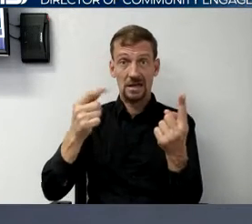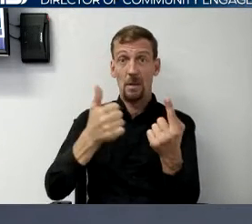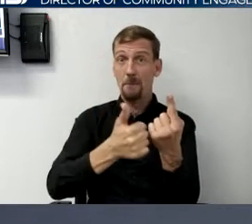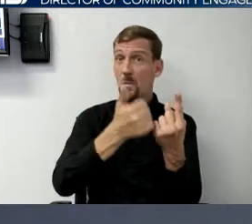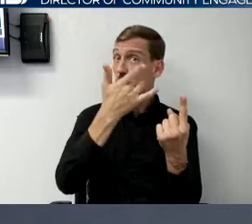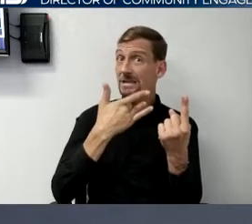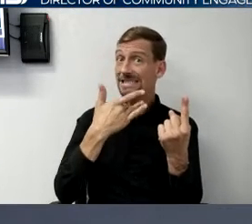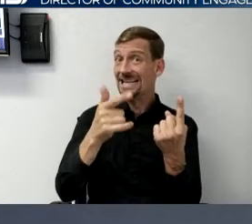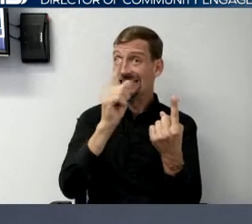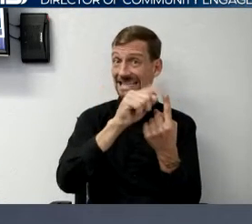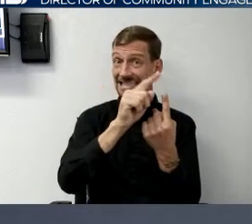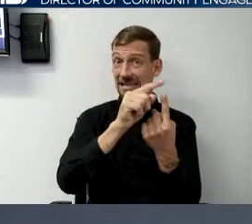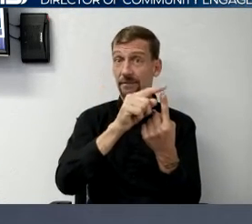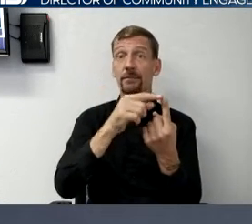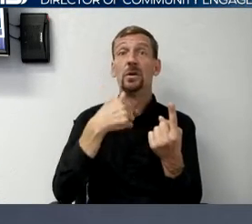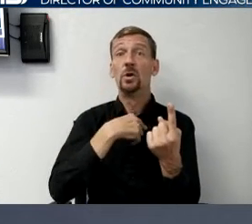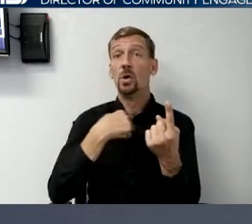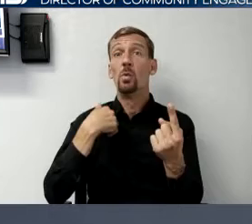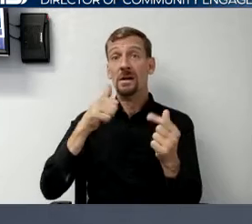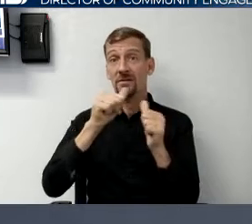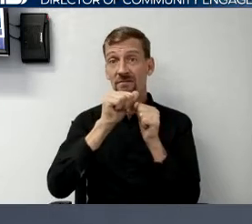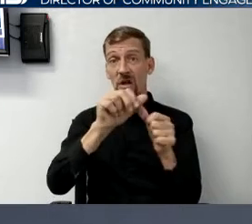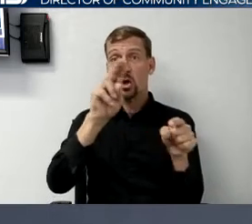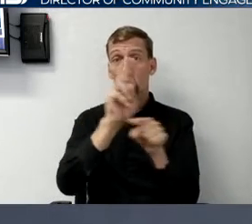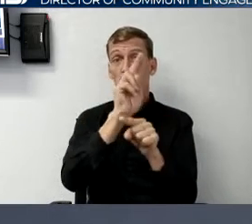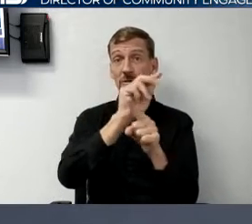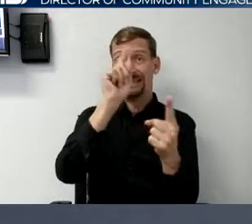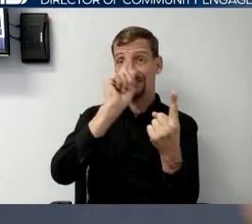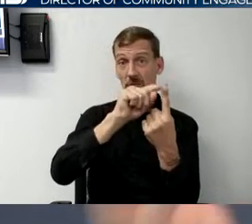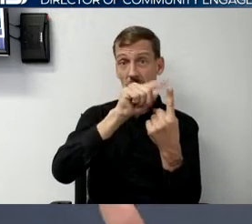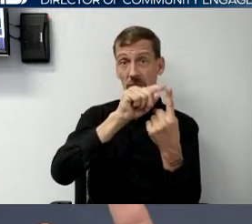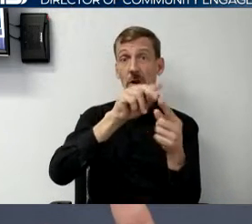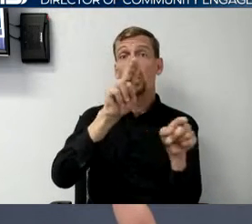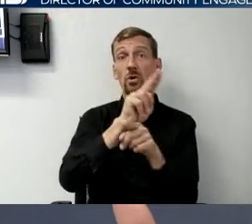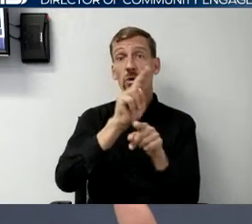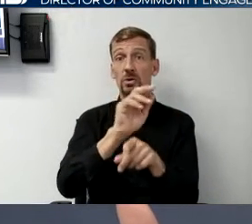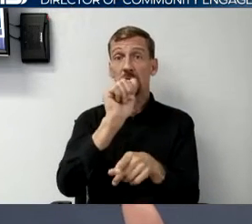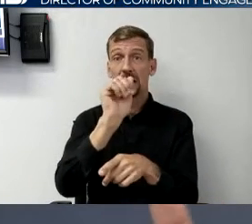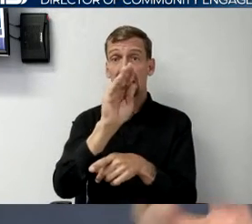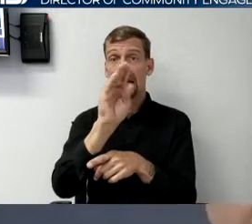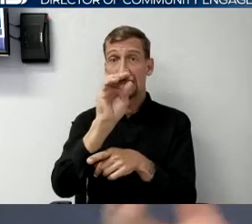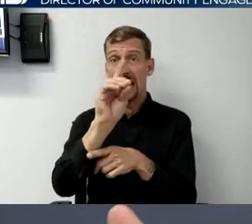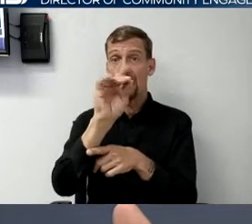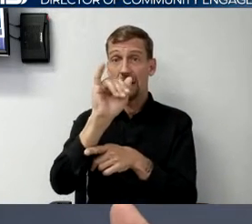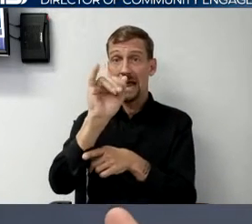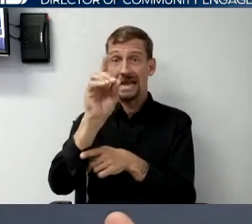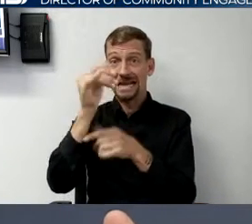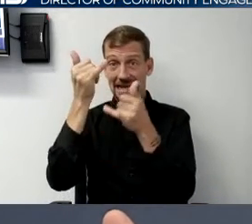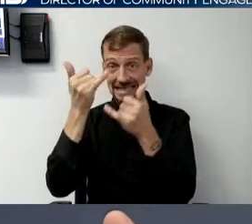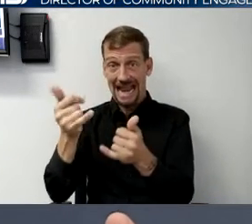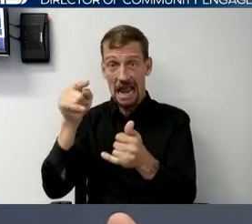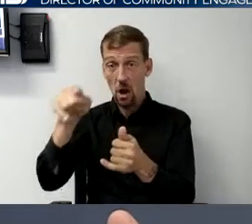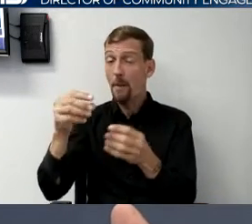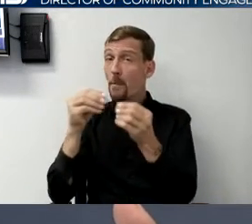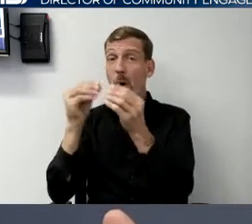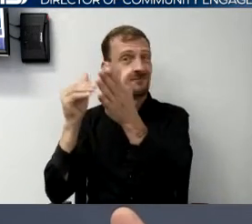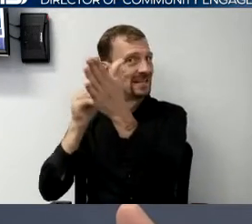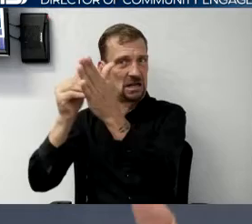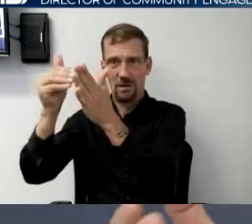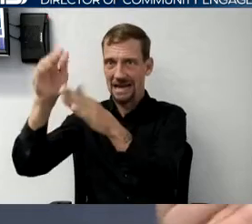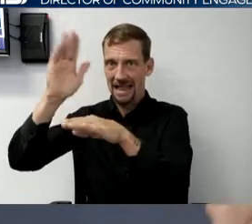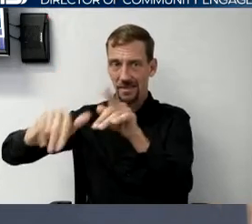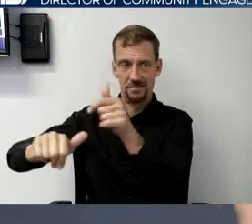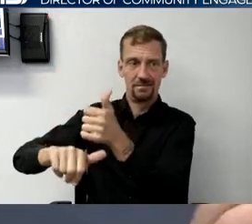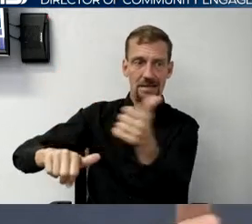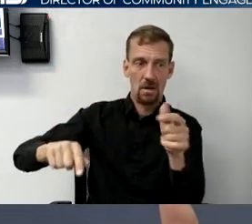sensitive, and we are kind of curtailing our use of it. We're using the Abbott ID Now much more frequently, and